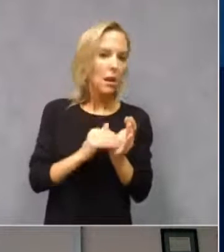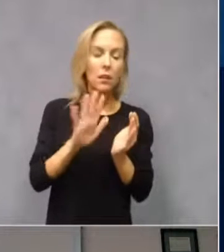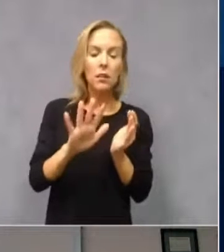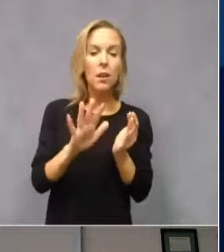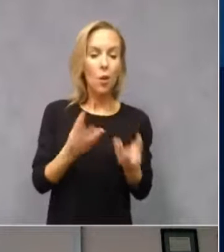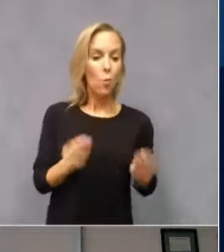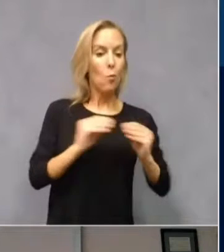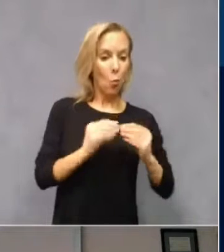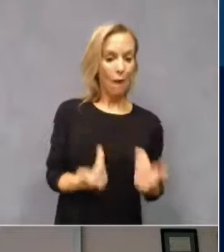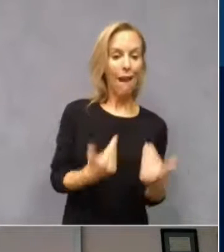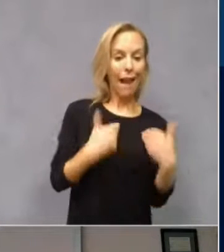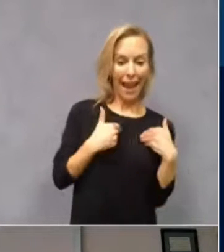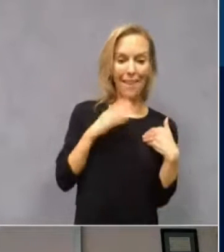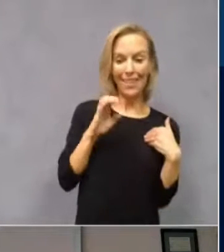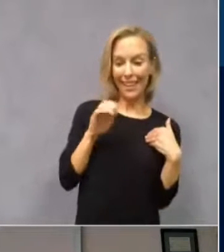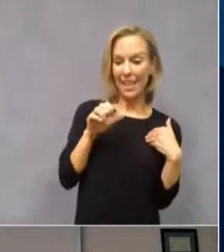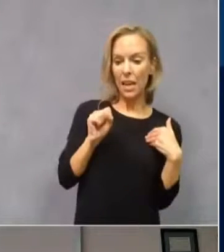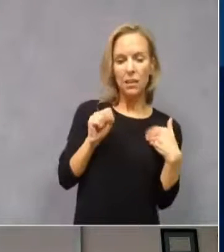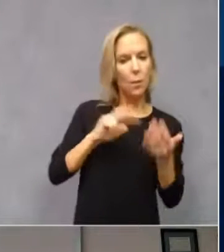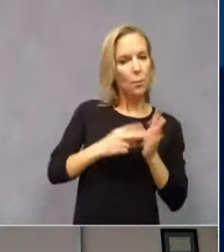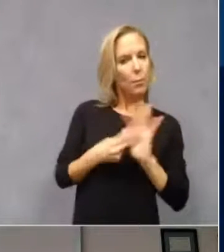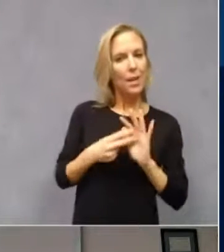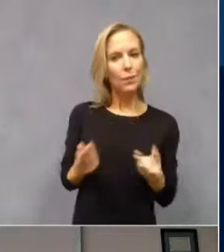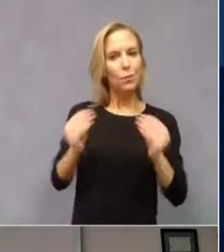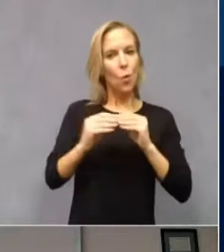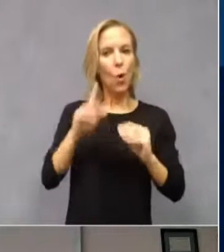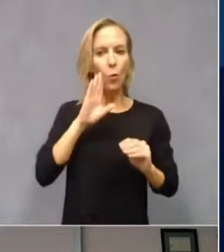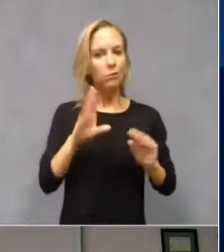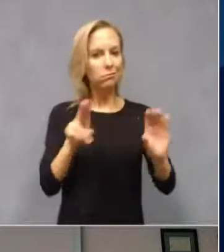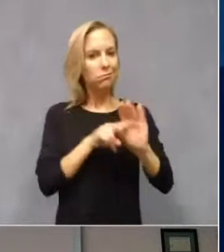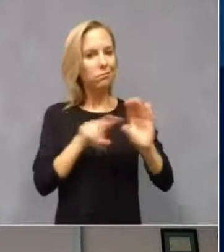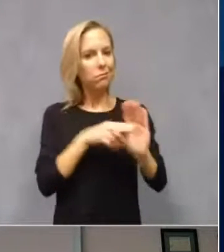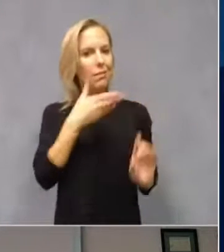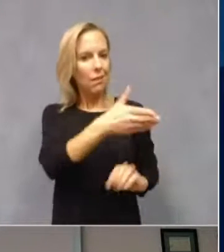admissions. So if you could start this animation, please.